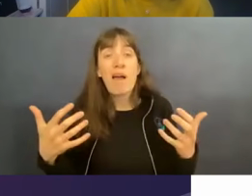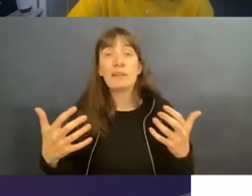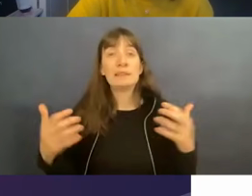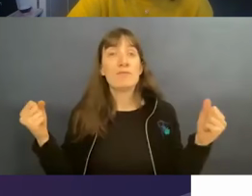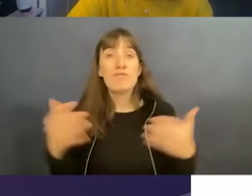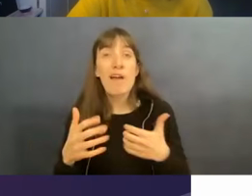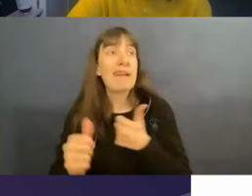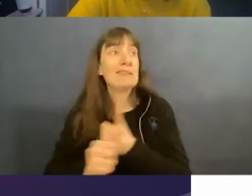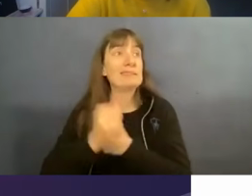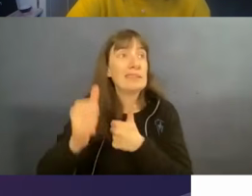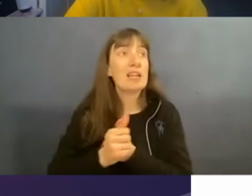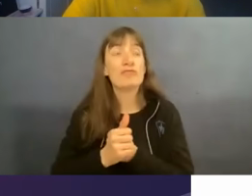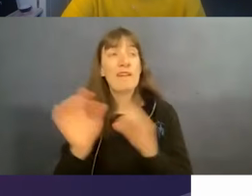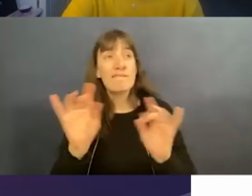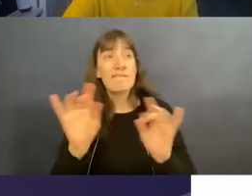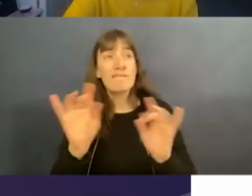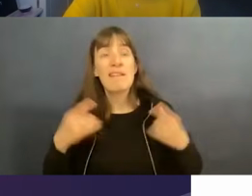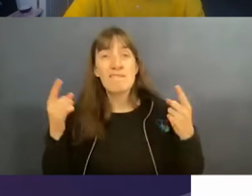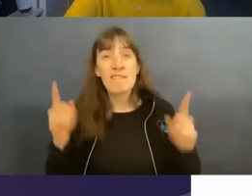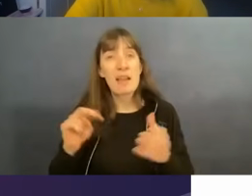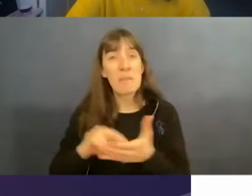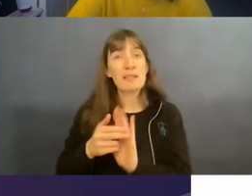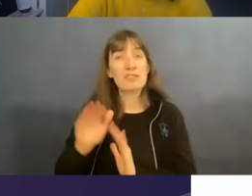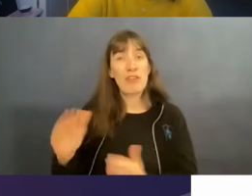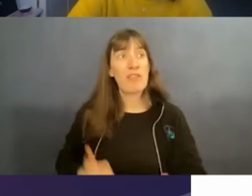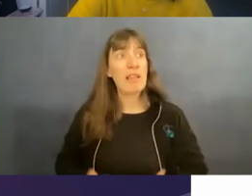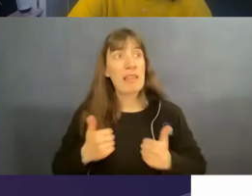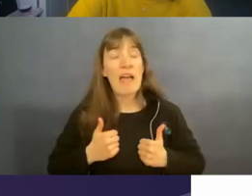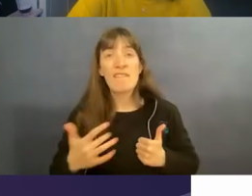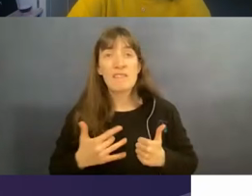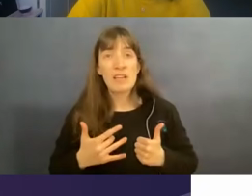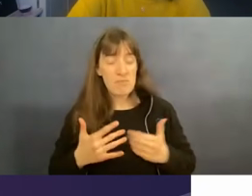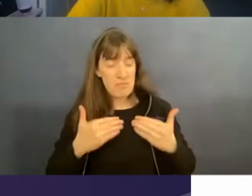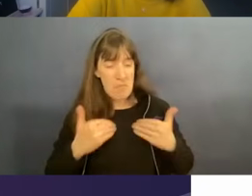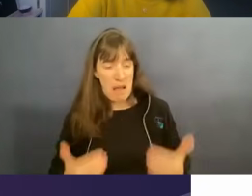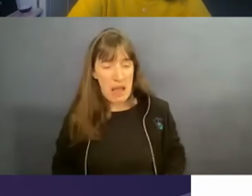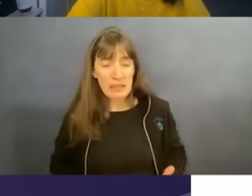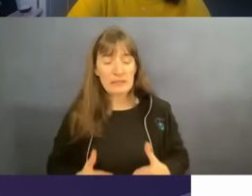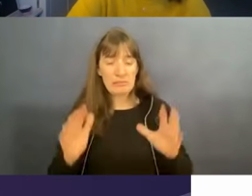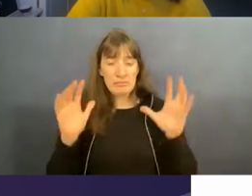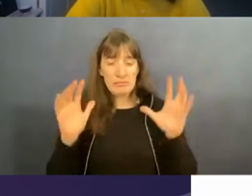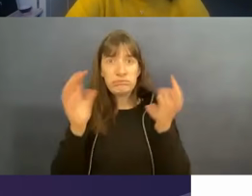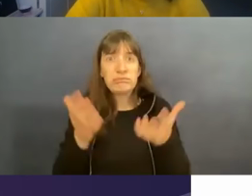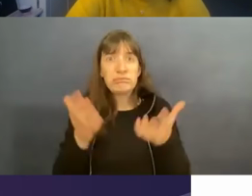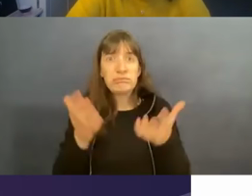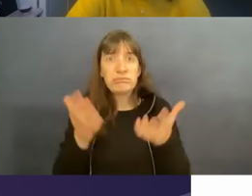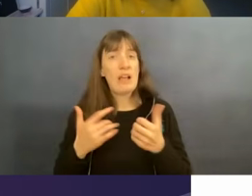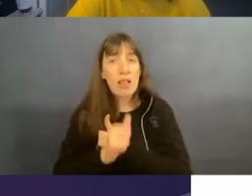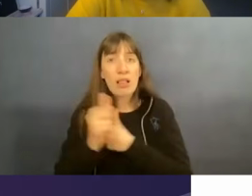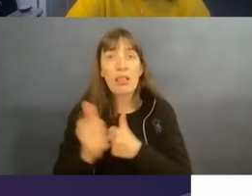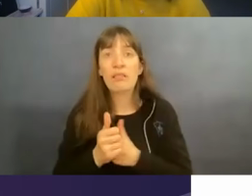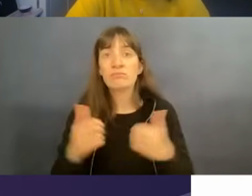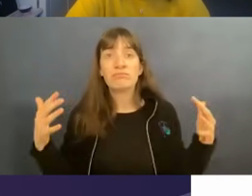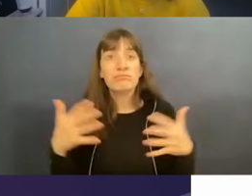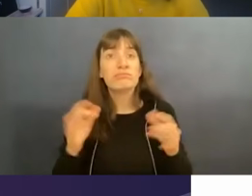child's life or bodily integrity. And so some of the things on the screen you'll see that kind of are conceptualized as trauma